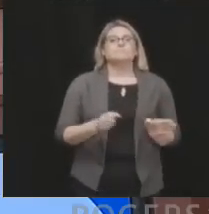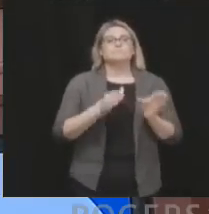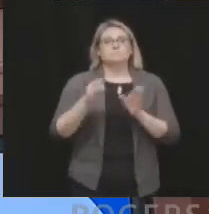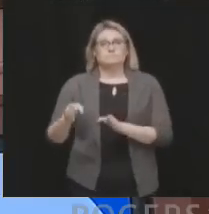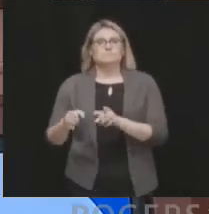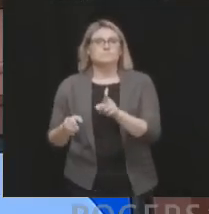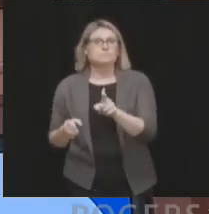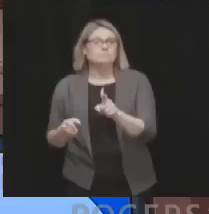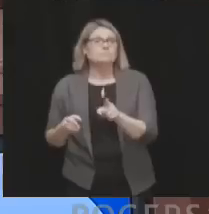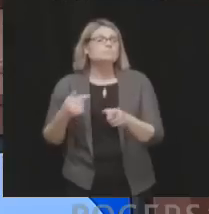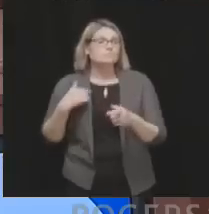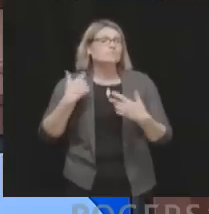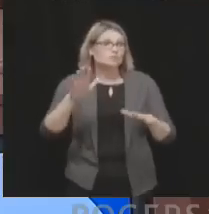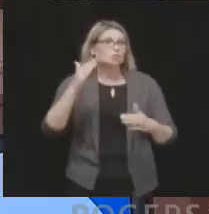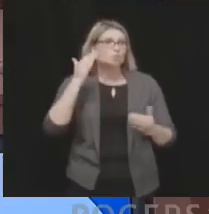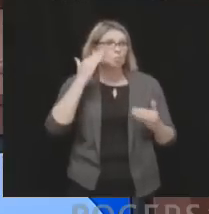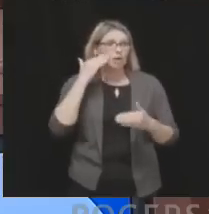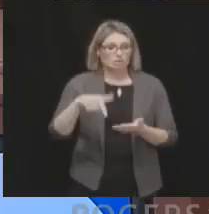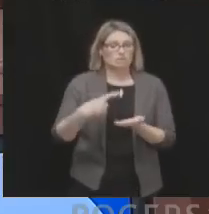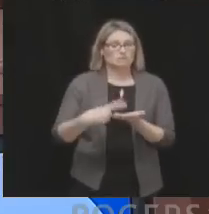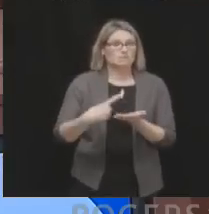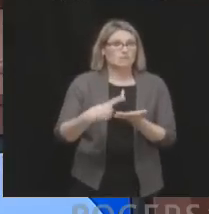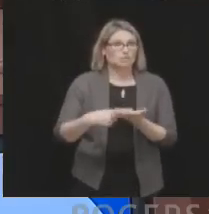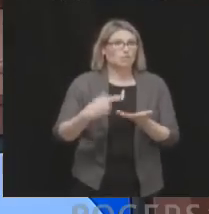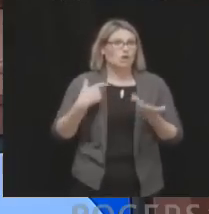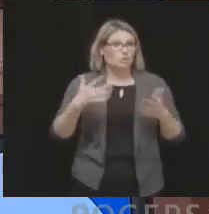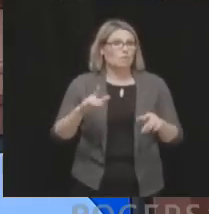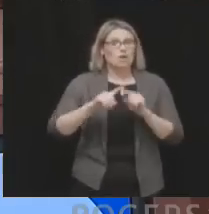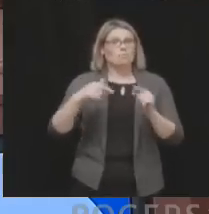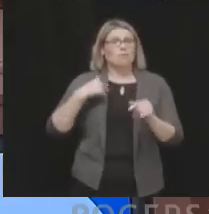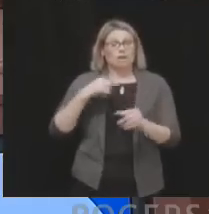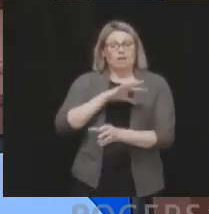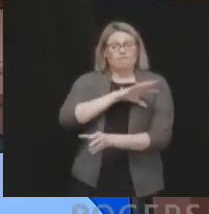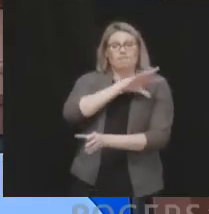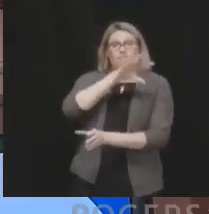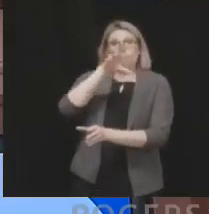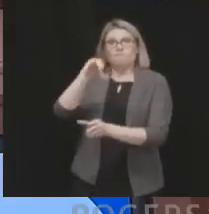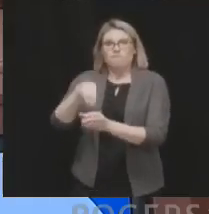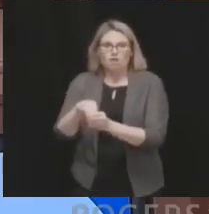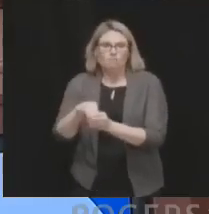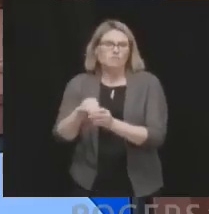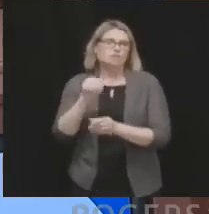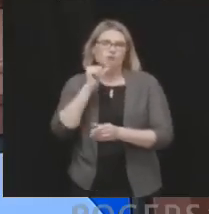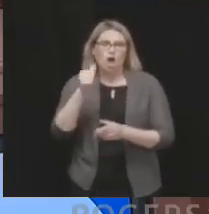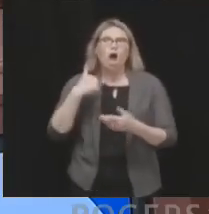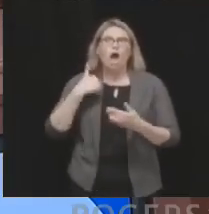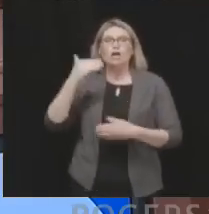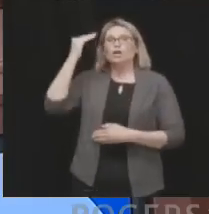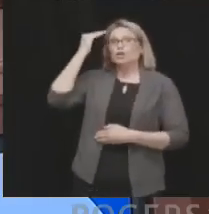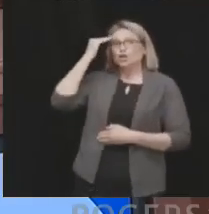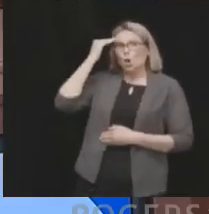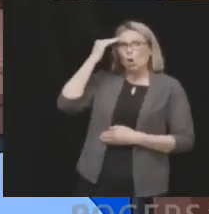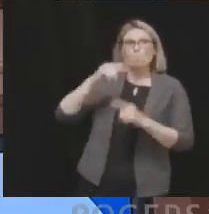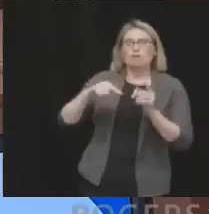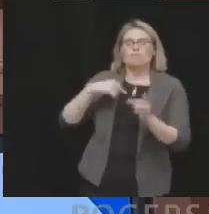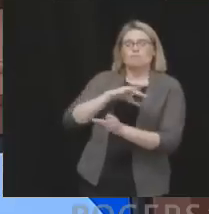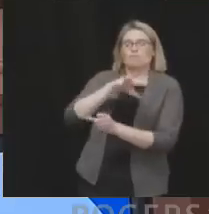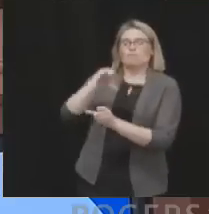really directly involved in this particular one. So I don't really feel like it's fair to comment. Thank you, Dr.